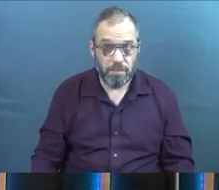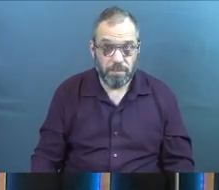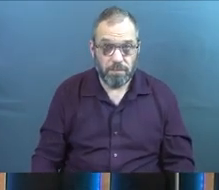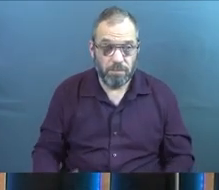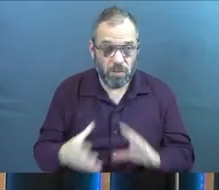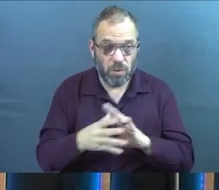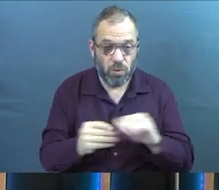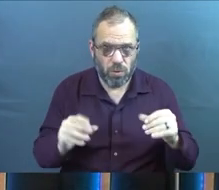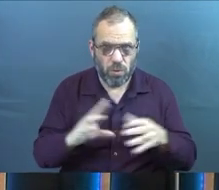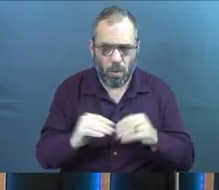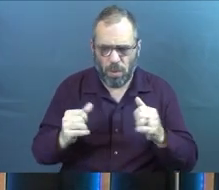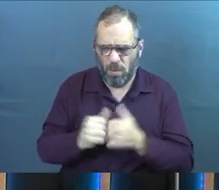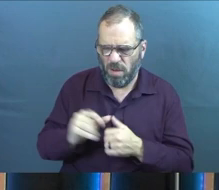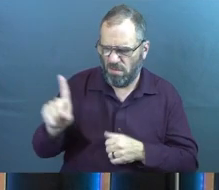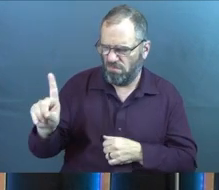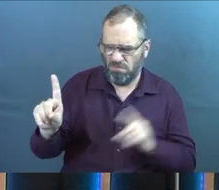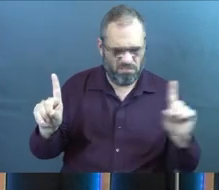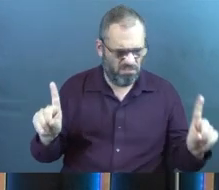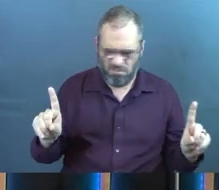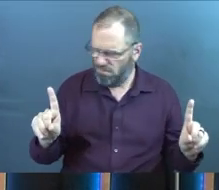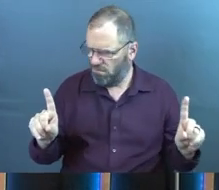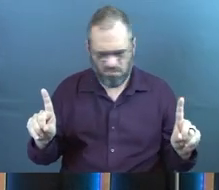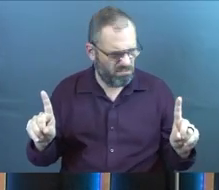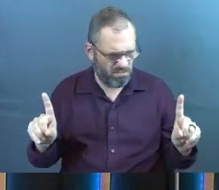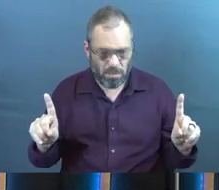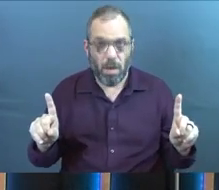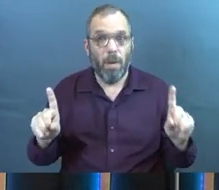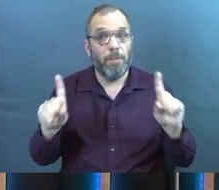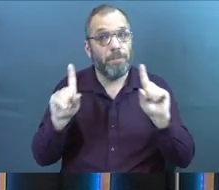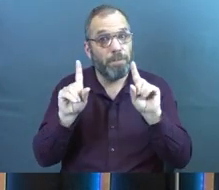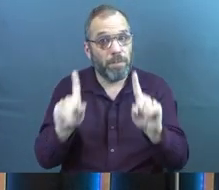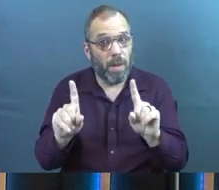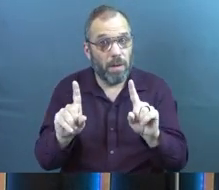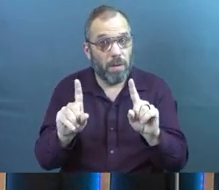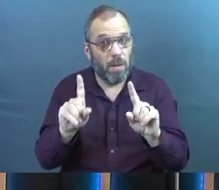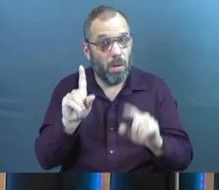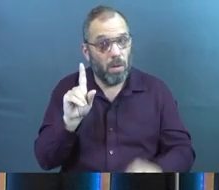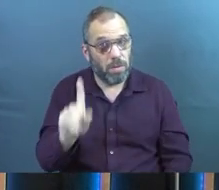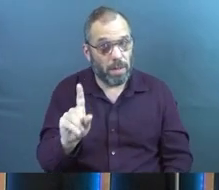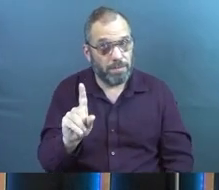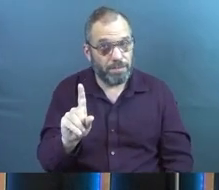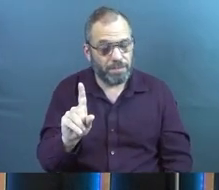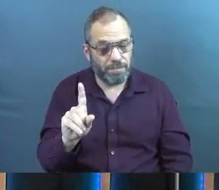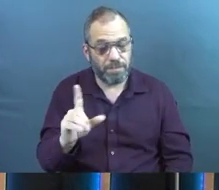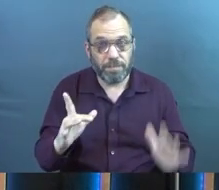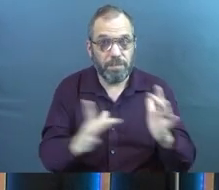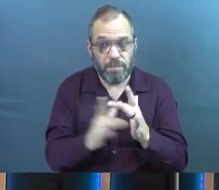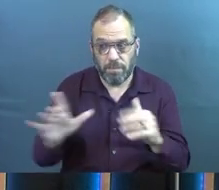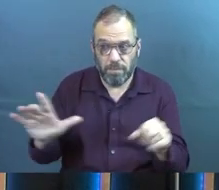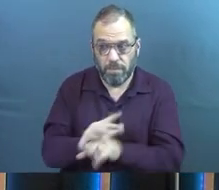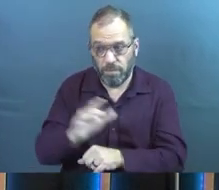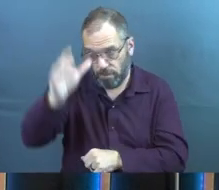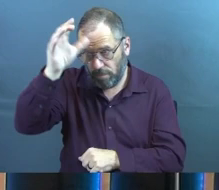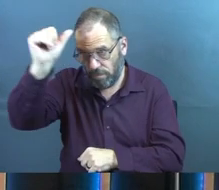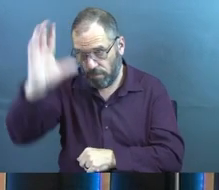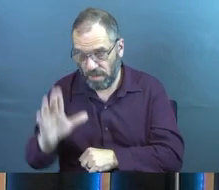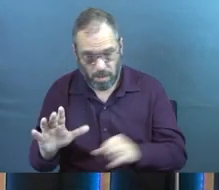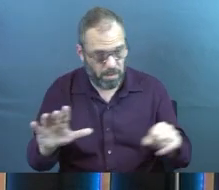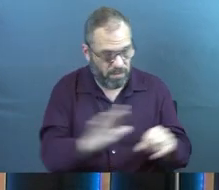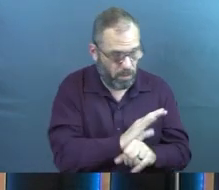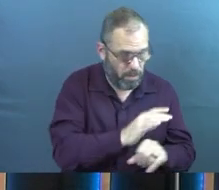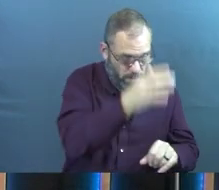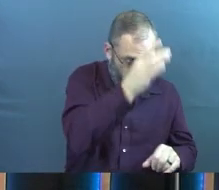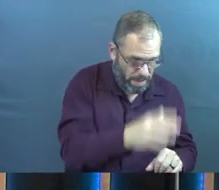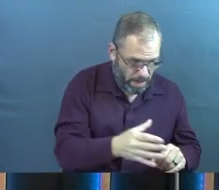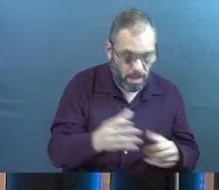So what does this story with Zacchaeus have to do to our question, why both? First thing as to why both, Jesus being both brings